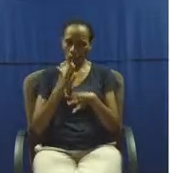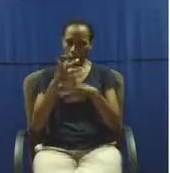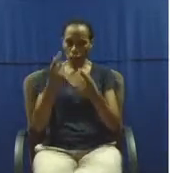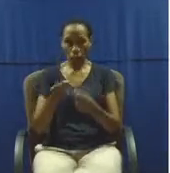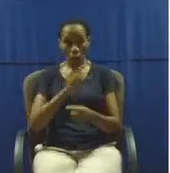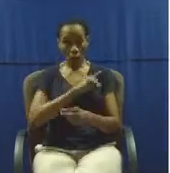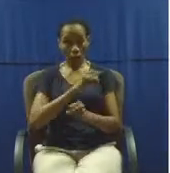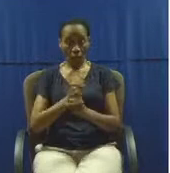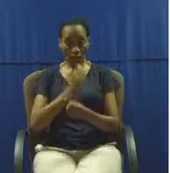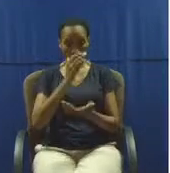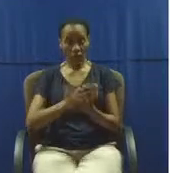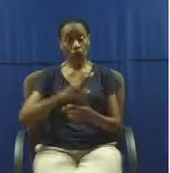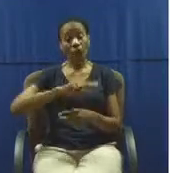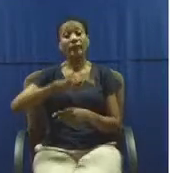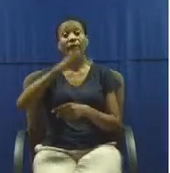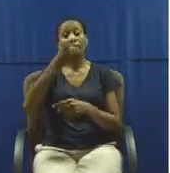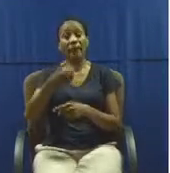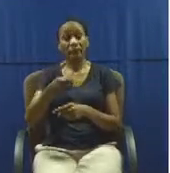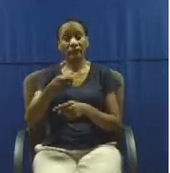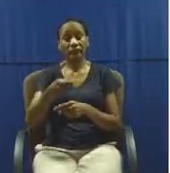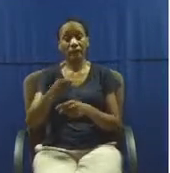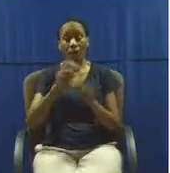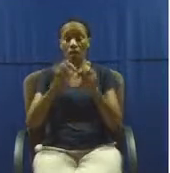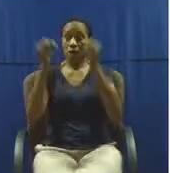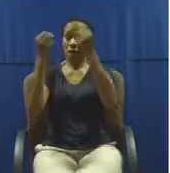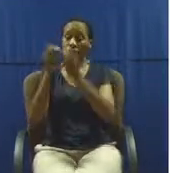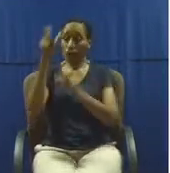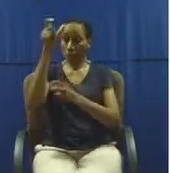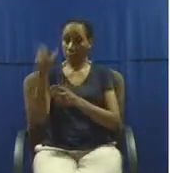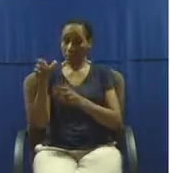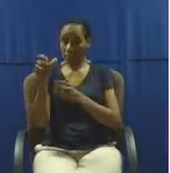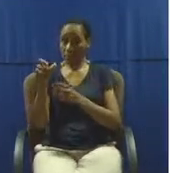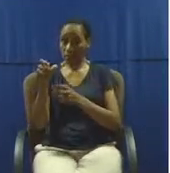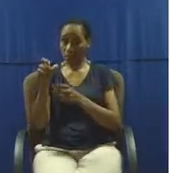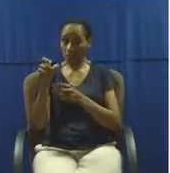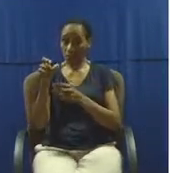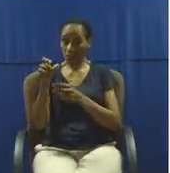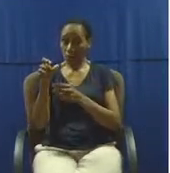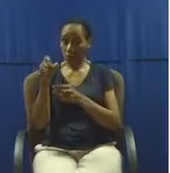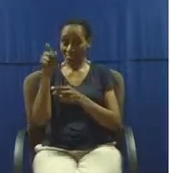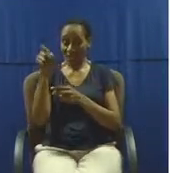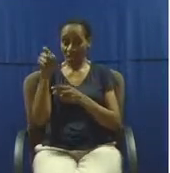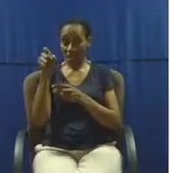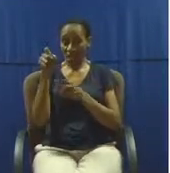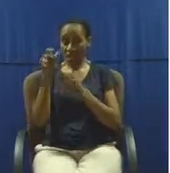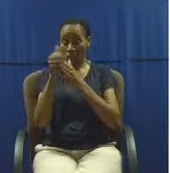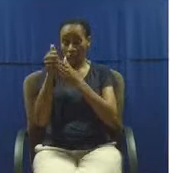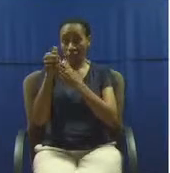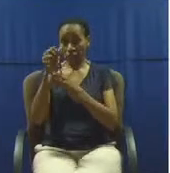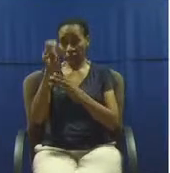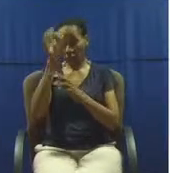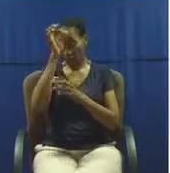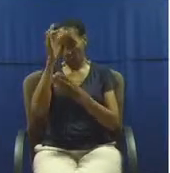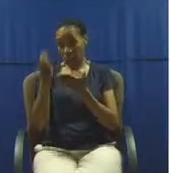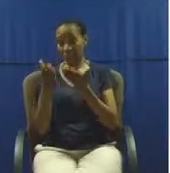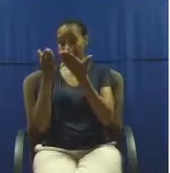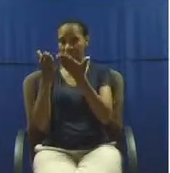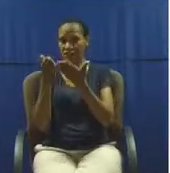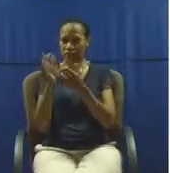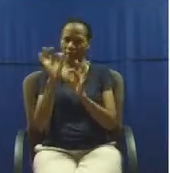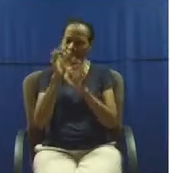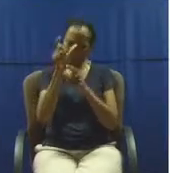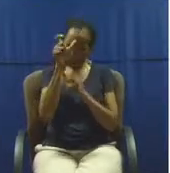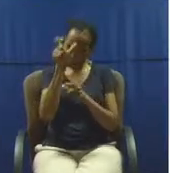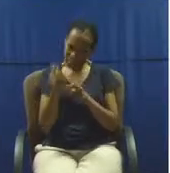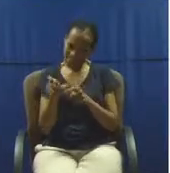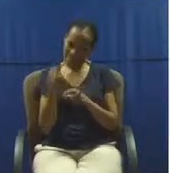that the next National Police Commissioner is a fit and proper person who will be